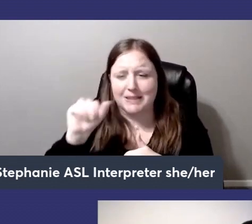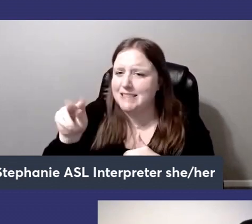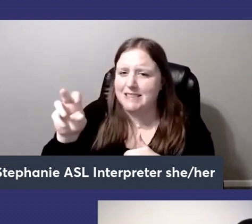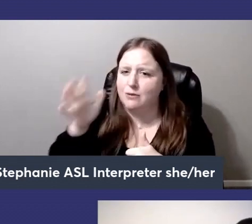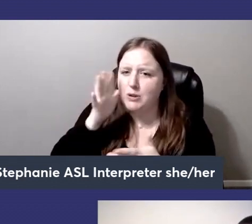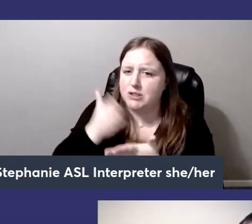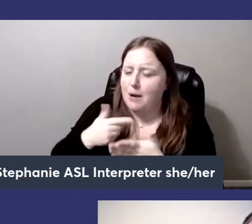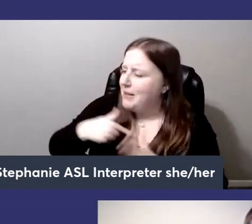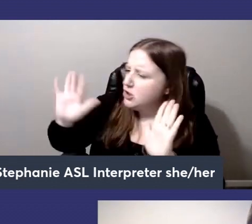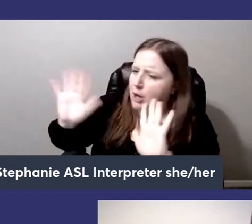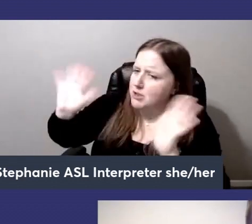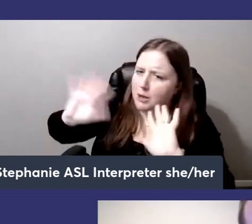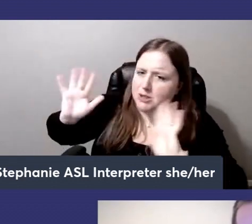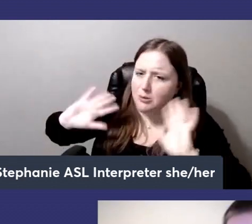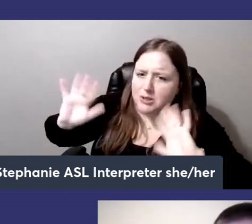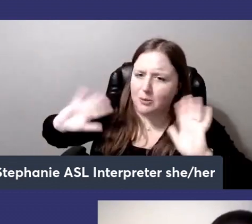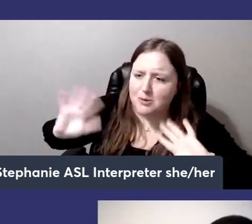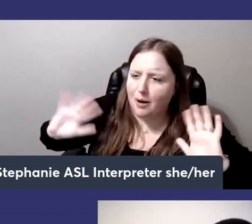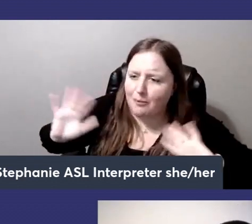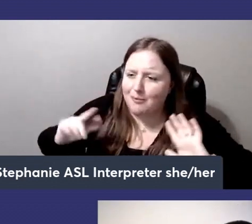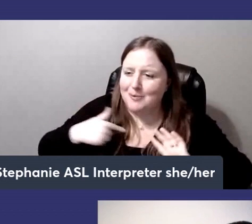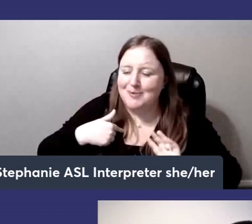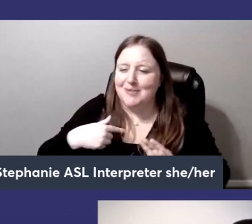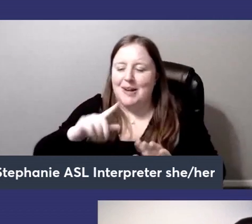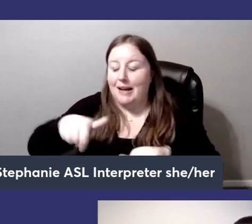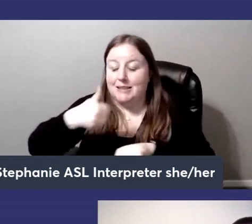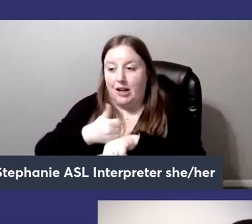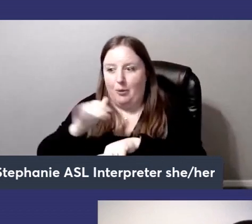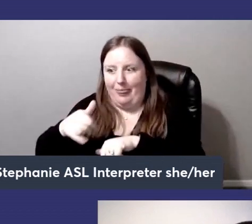Stop. I set that joke up for him.